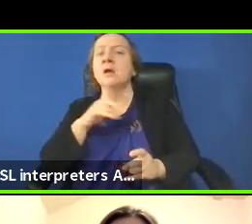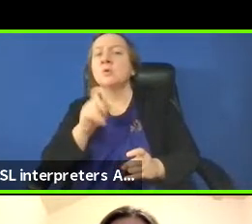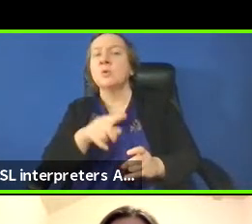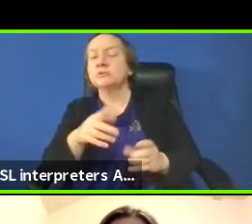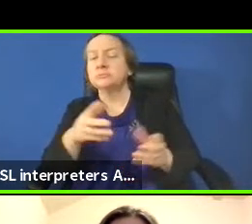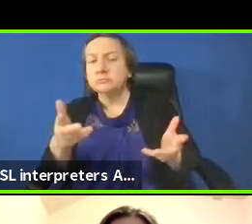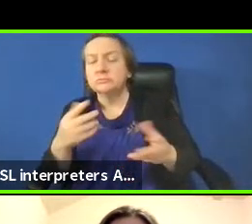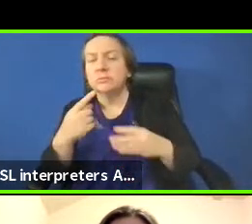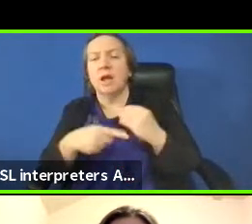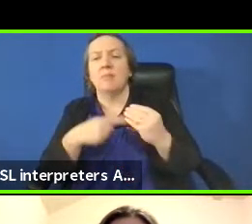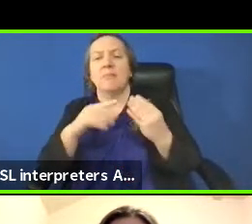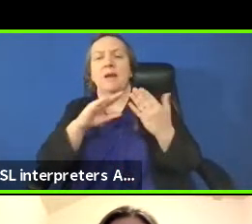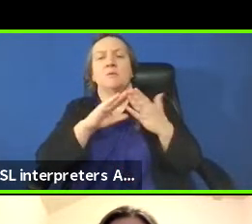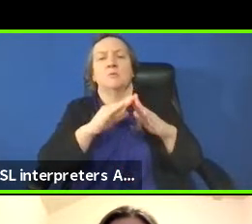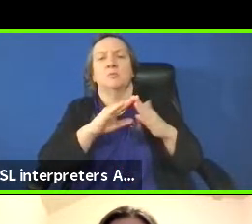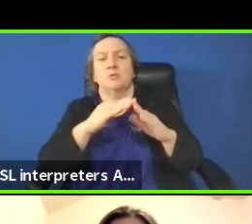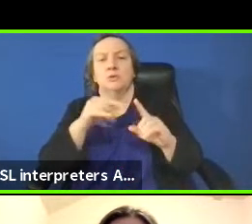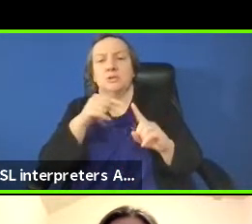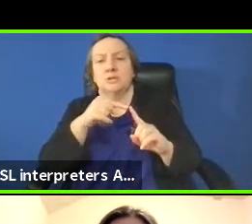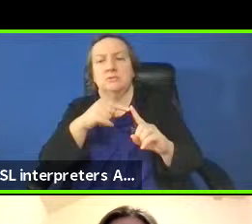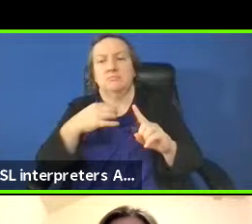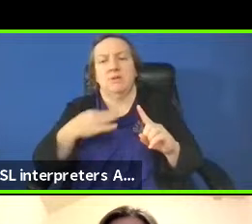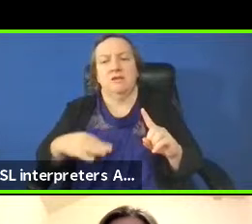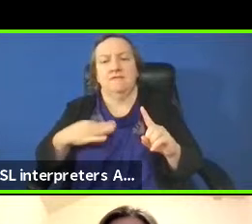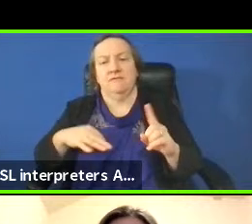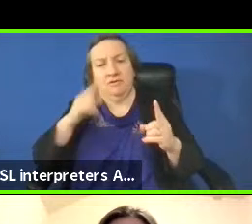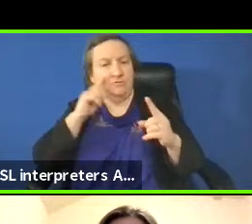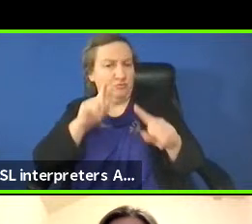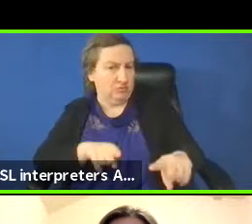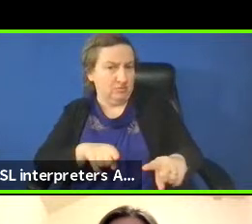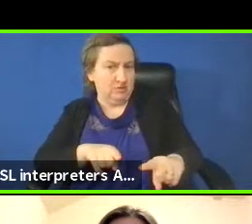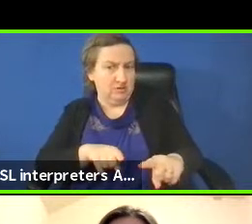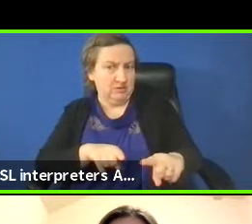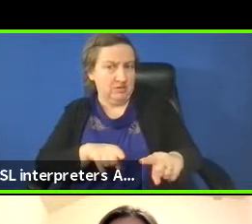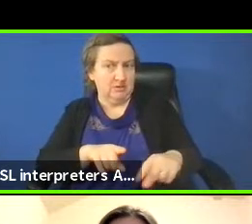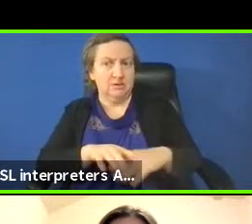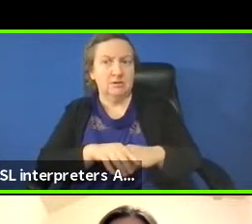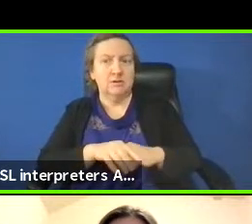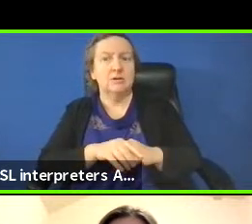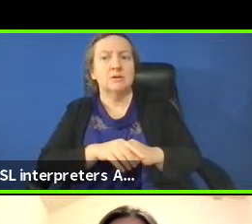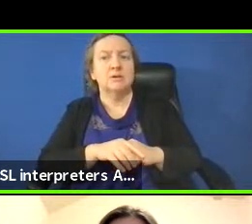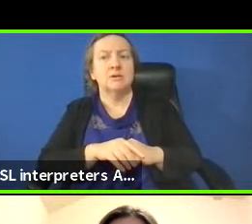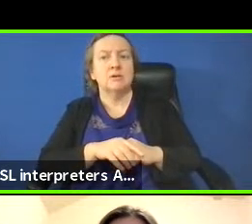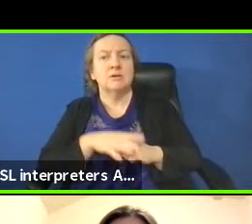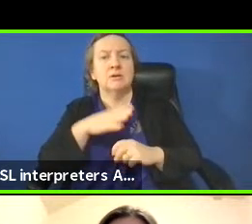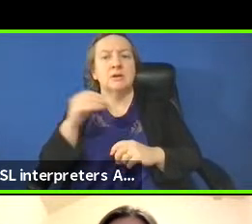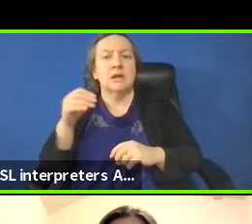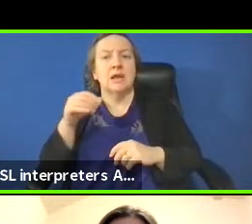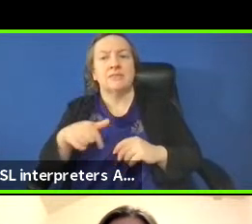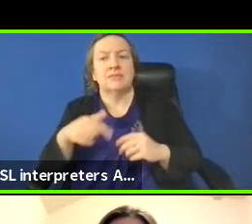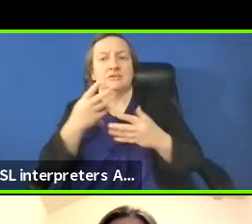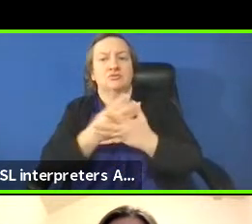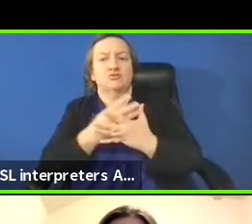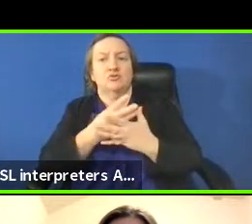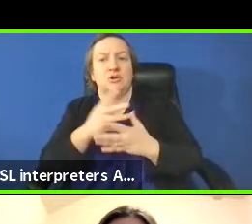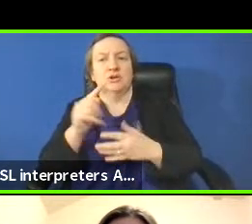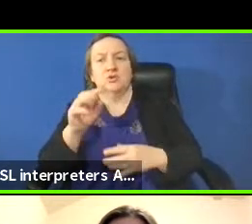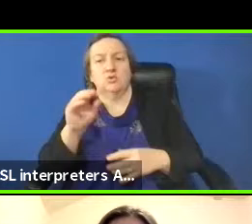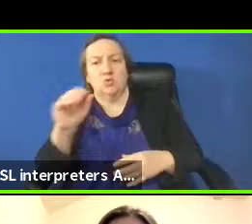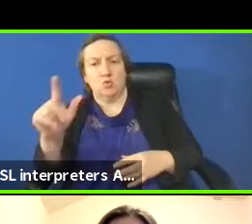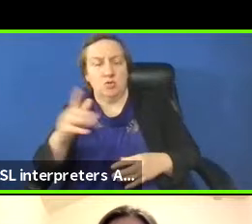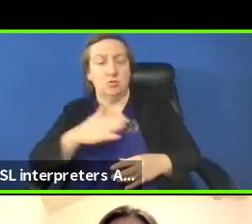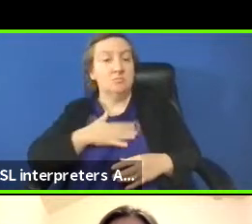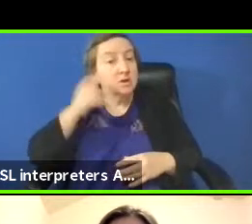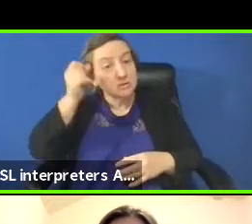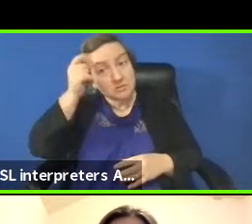is about community benefit agreements. and this screening tool. The way I